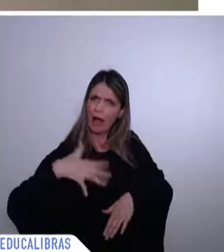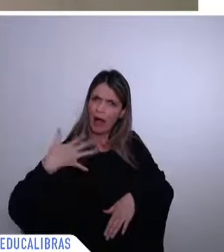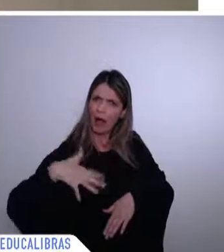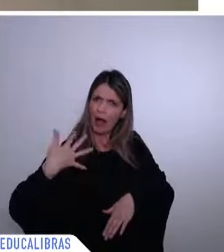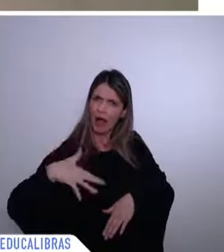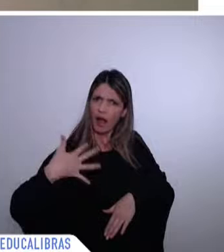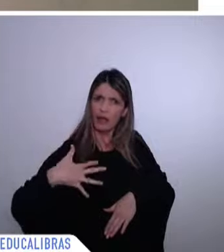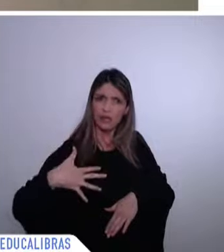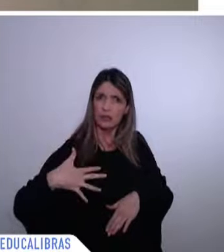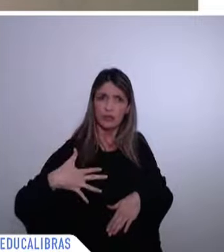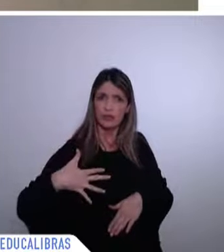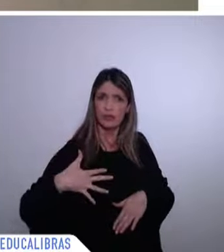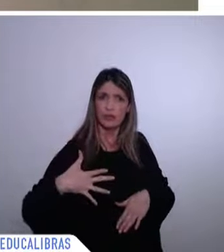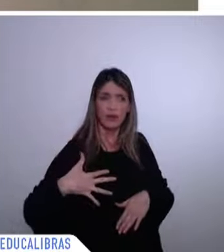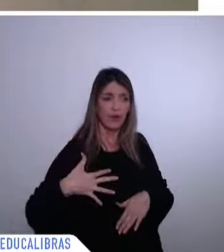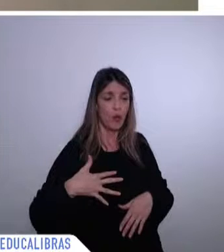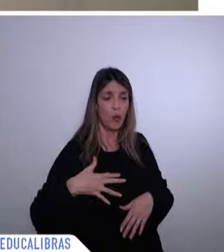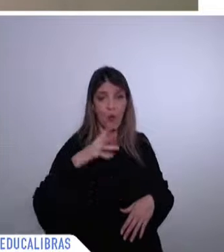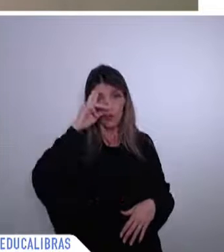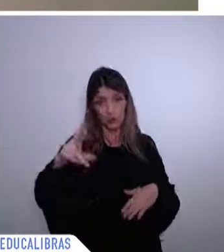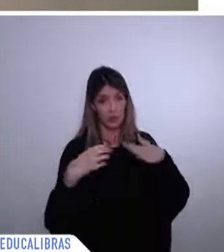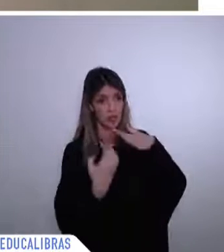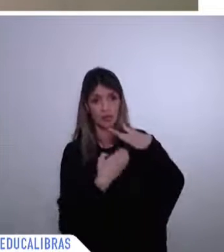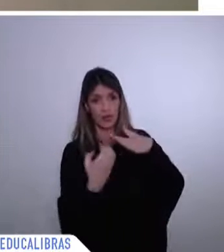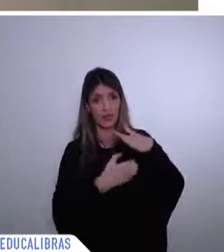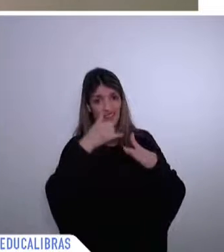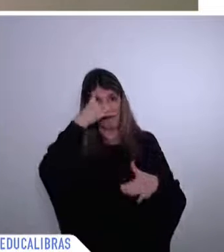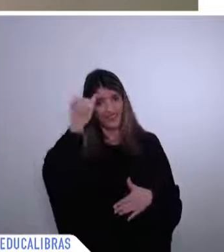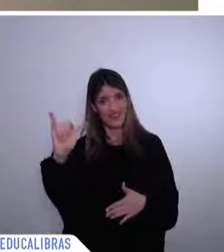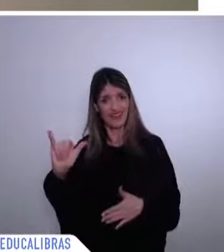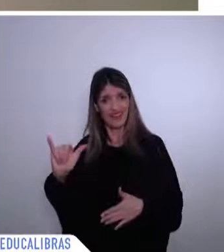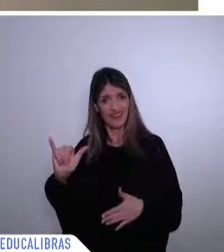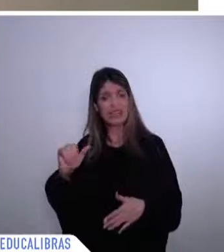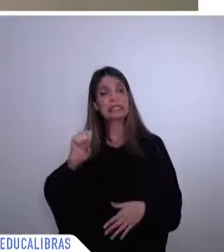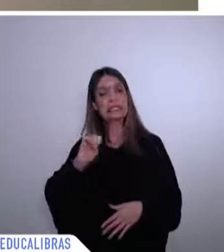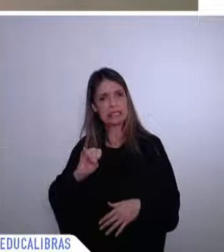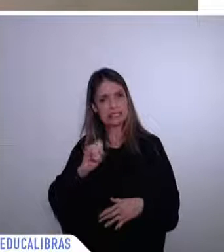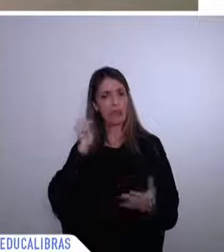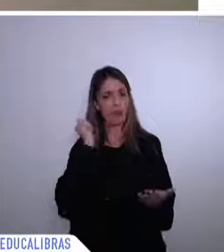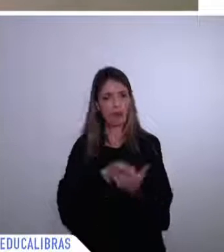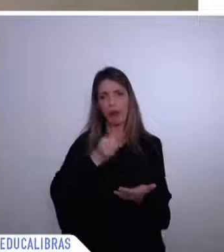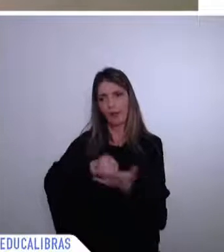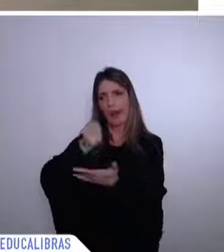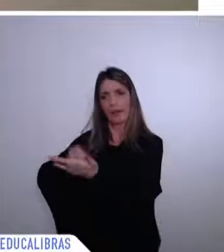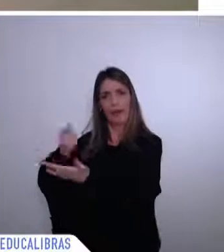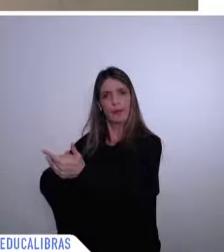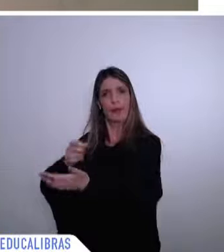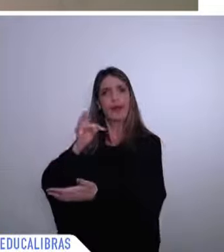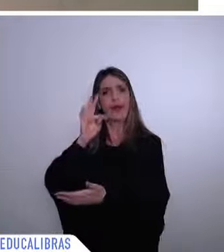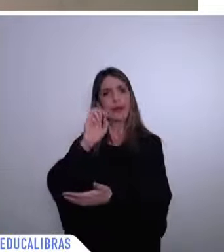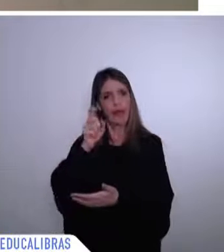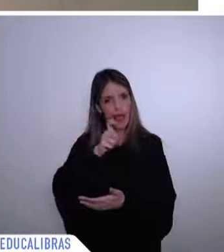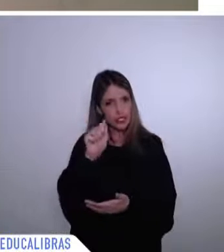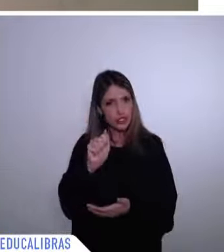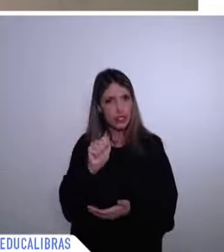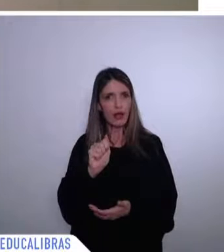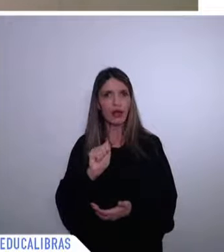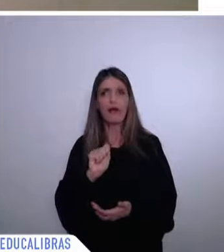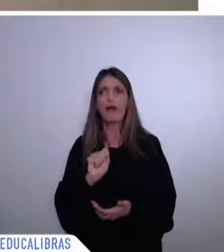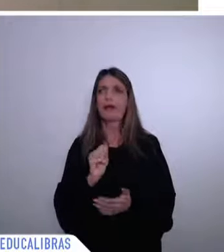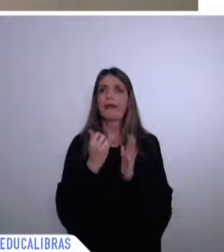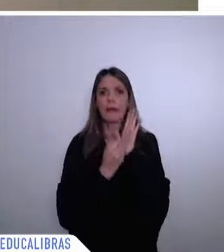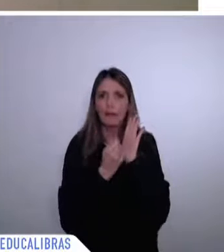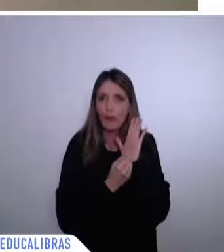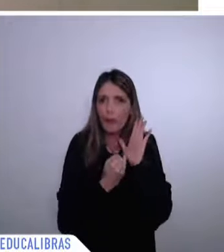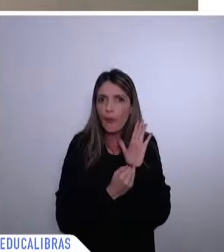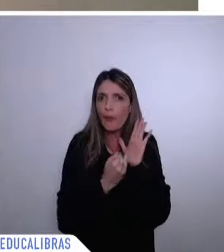taxes and social security contributions, workers and employers need to see a close link to what they're getting in return for that. So working